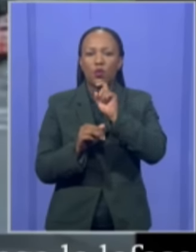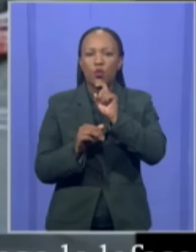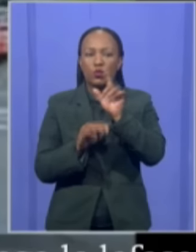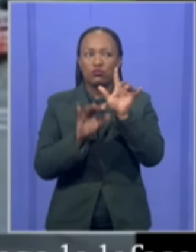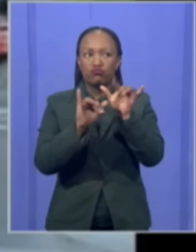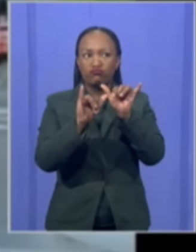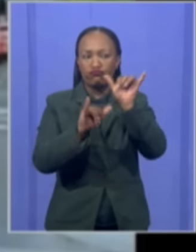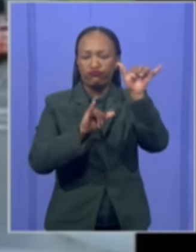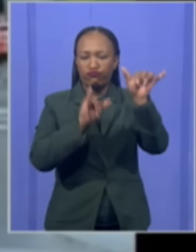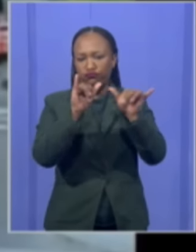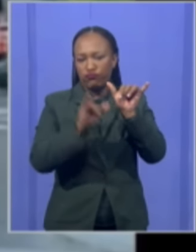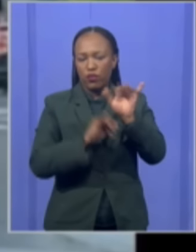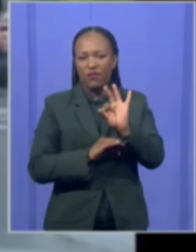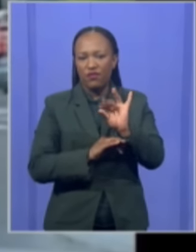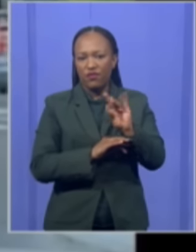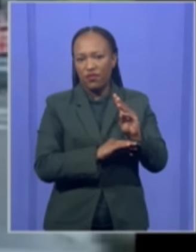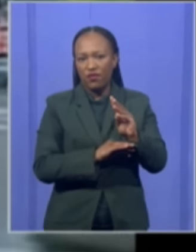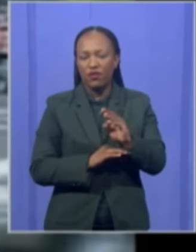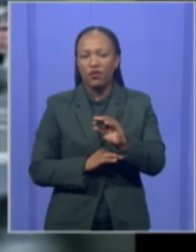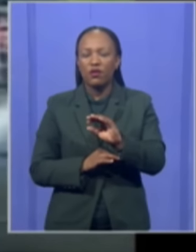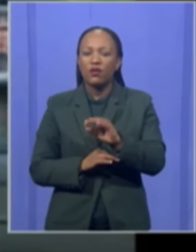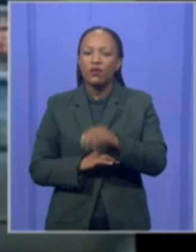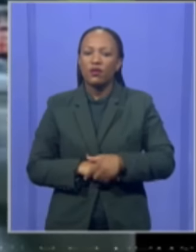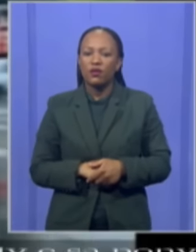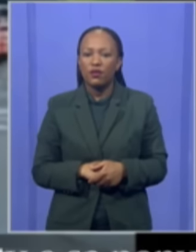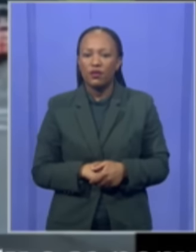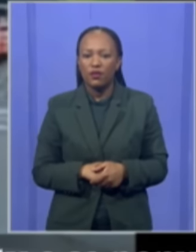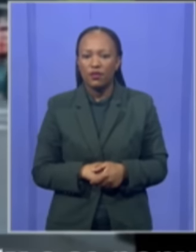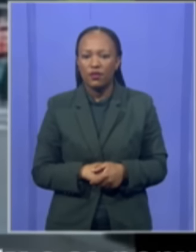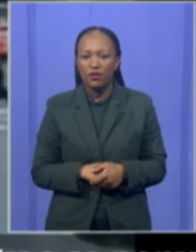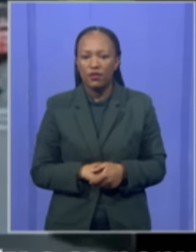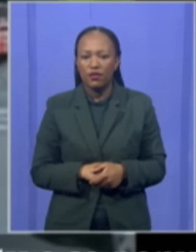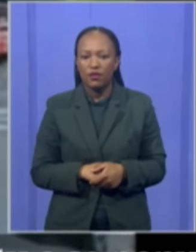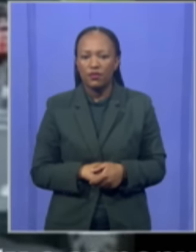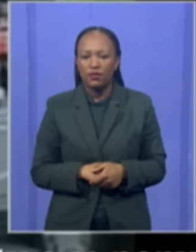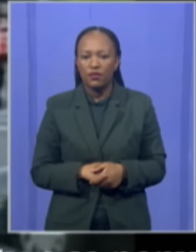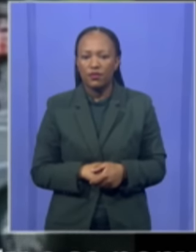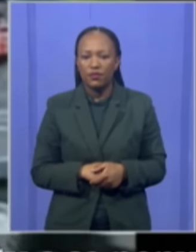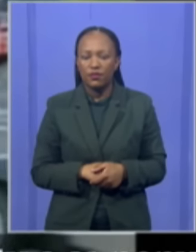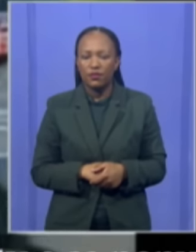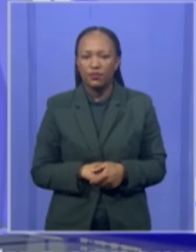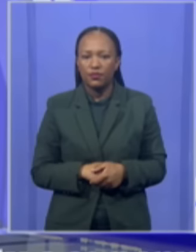ka tšatši. Ke Clayson Monyela, SABC, Montreal, Canada.